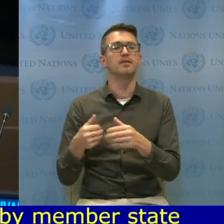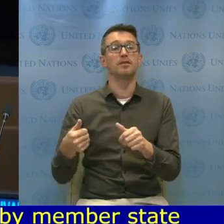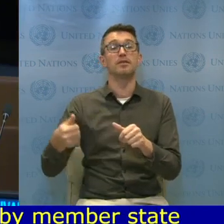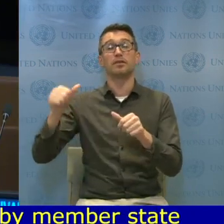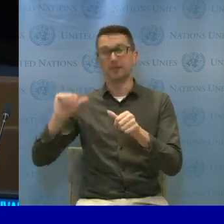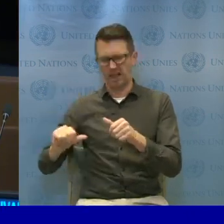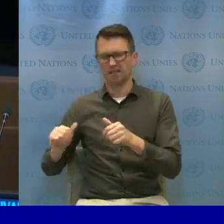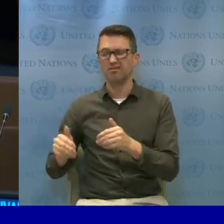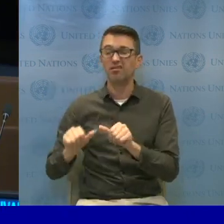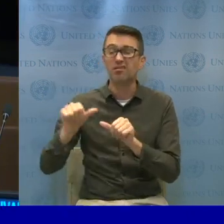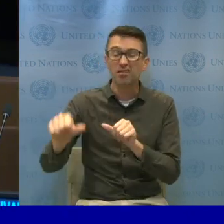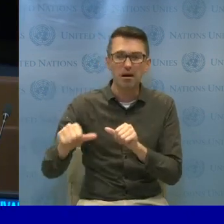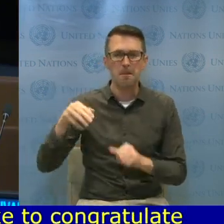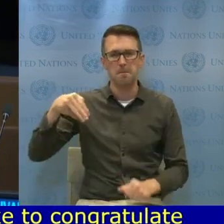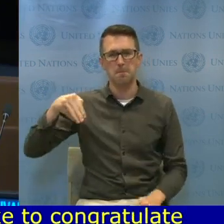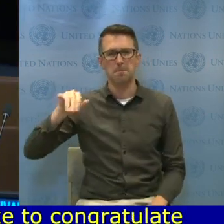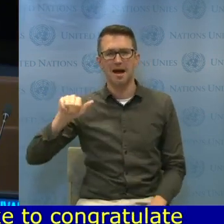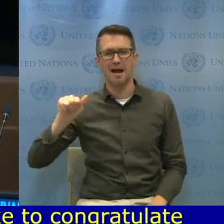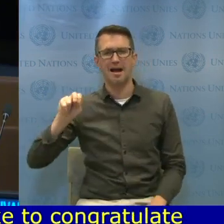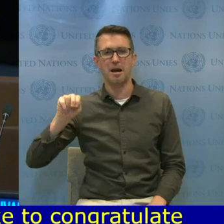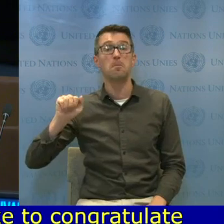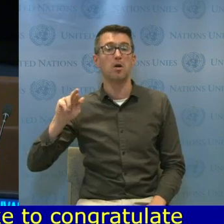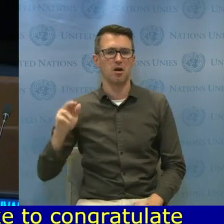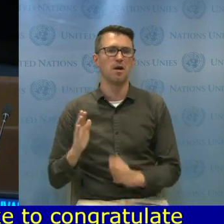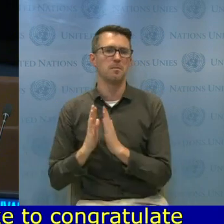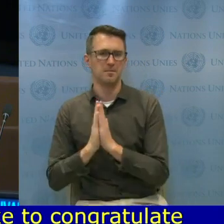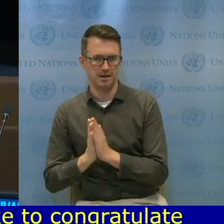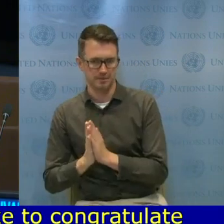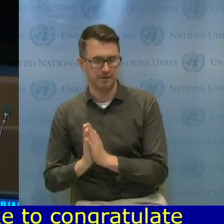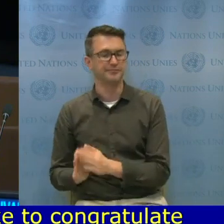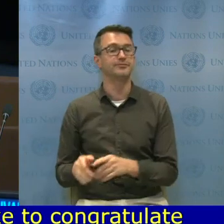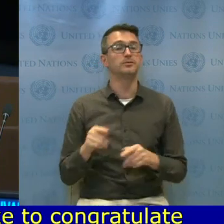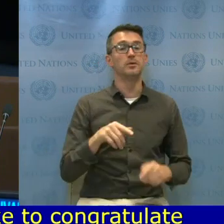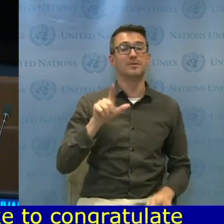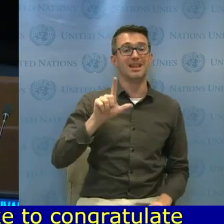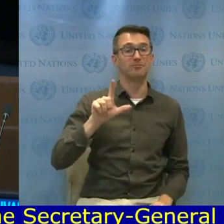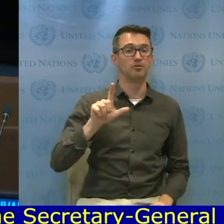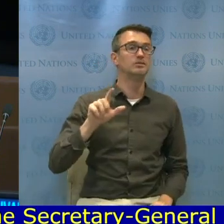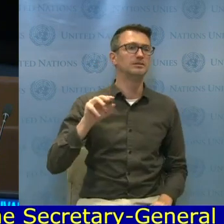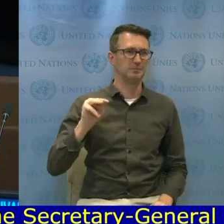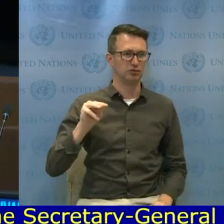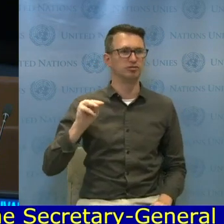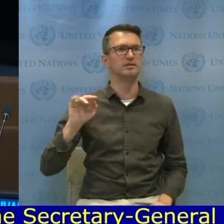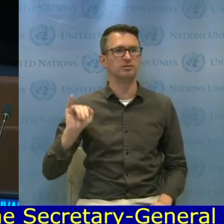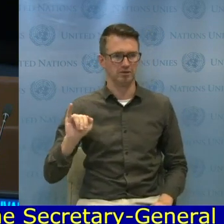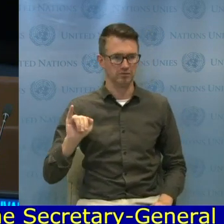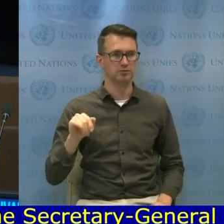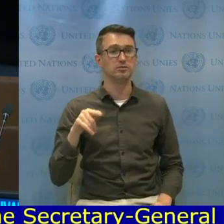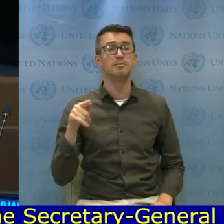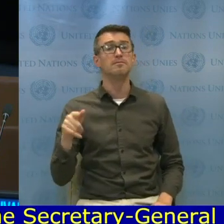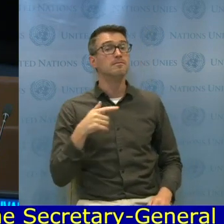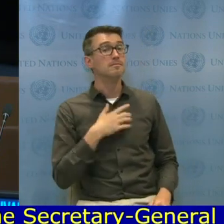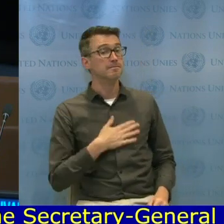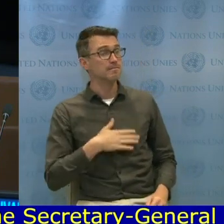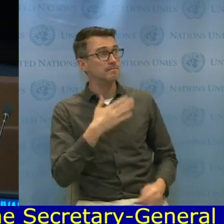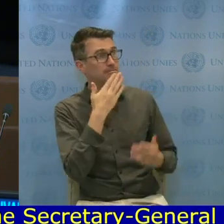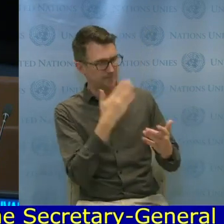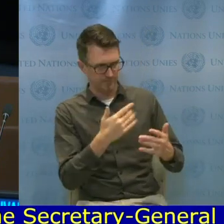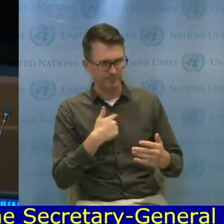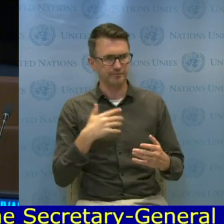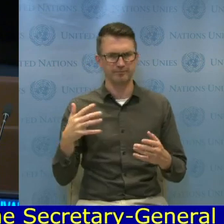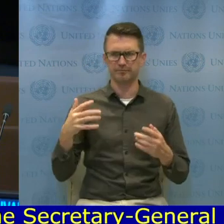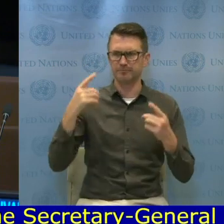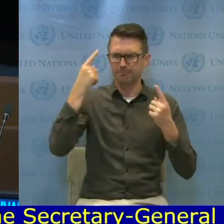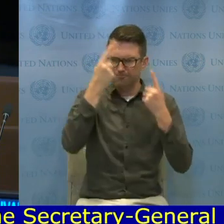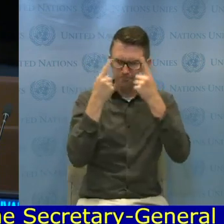the urgent need of the UN systems to further enhance their track record of disability inclusion, and especially in supporting the member countries